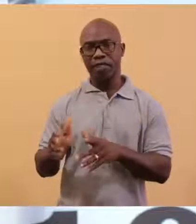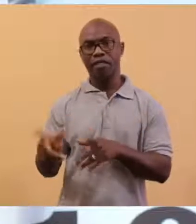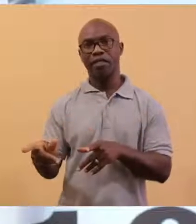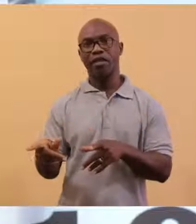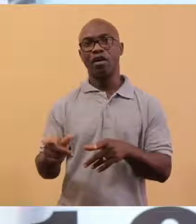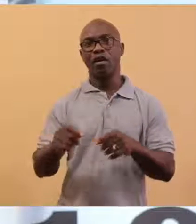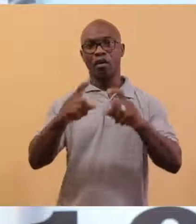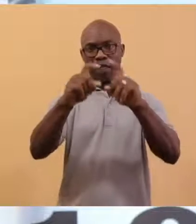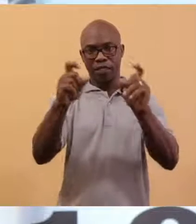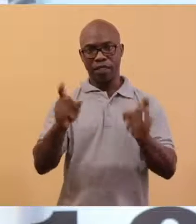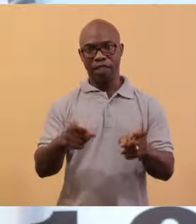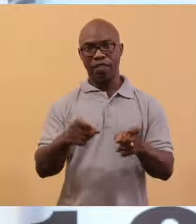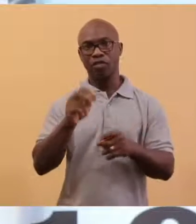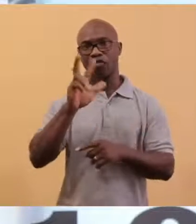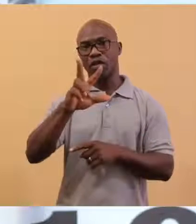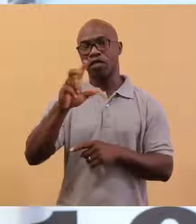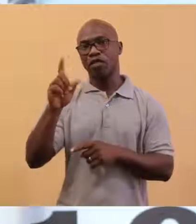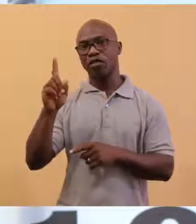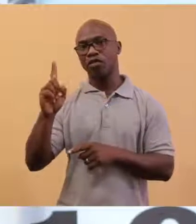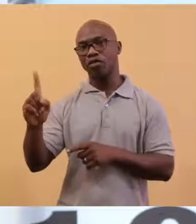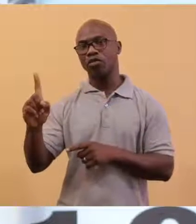2,423 tests, with